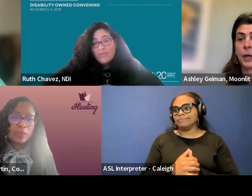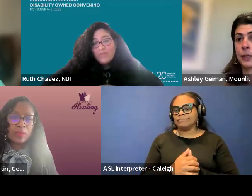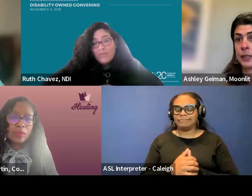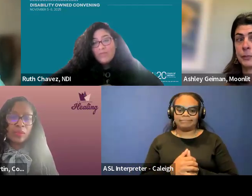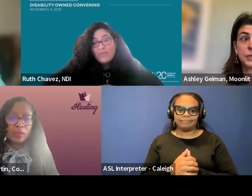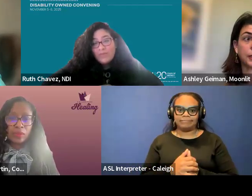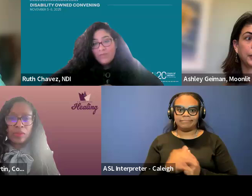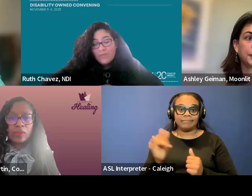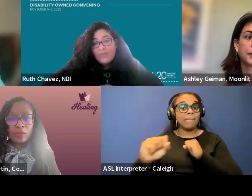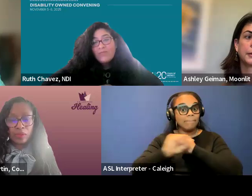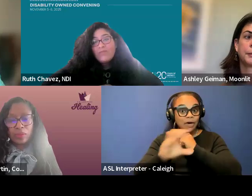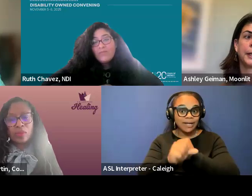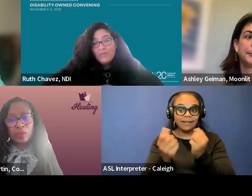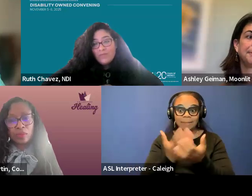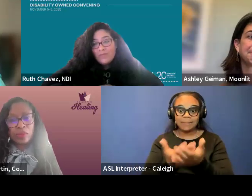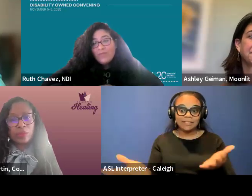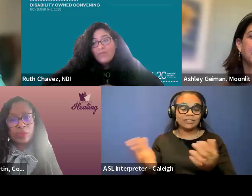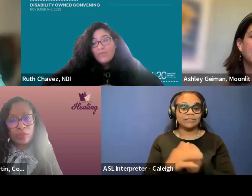even like marketing materials.